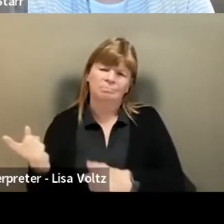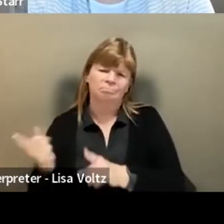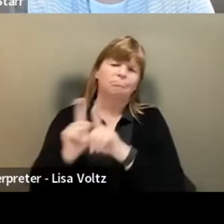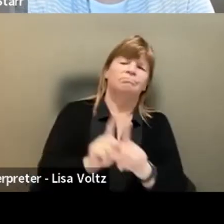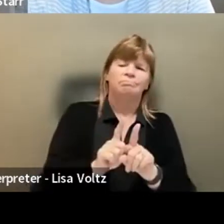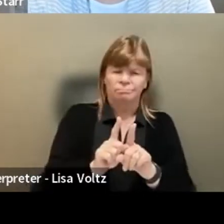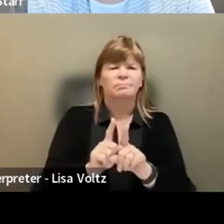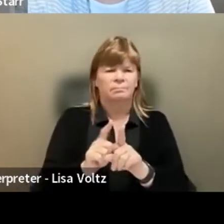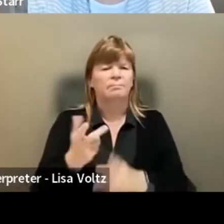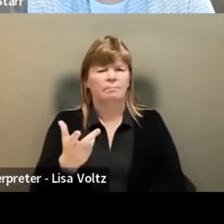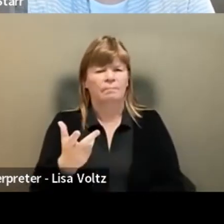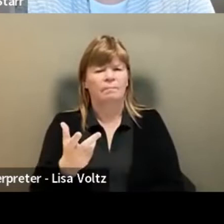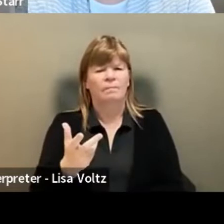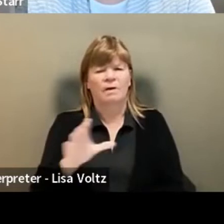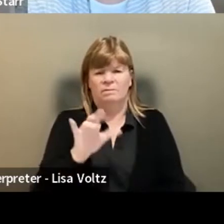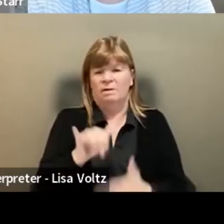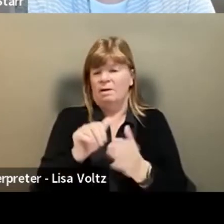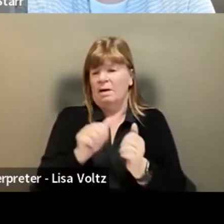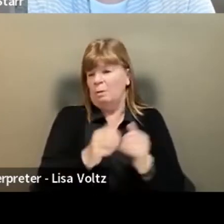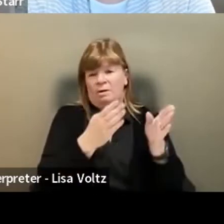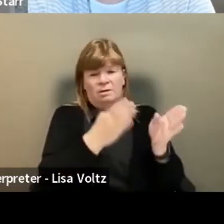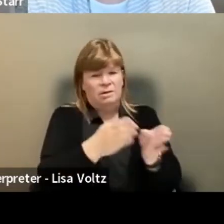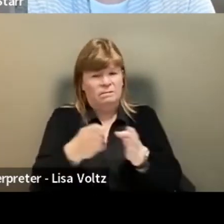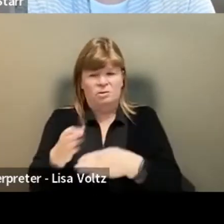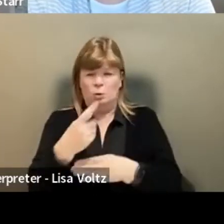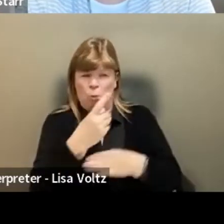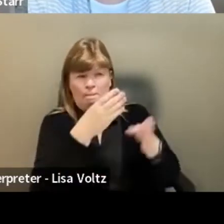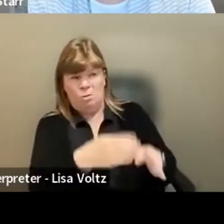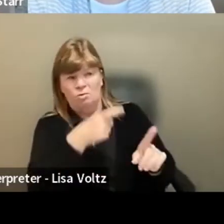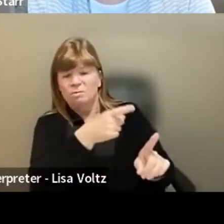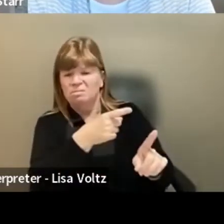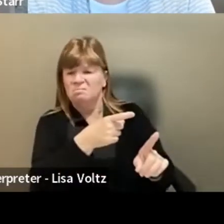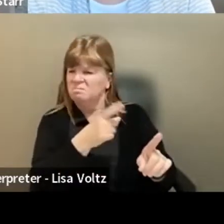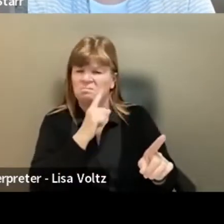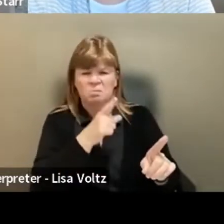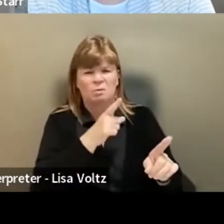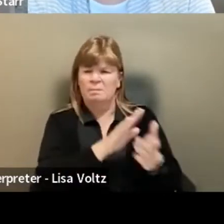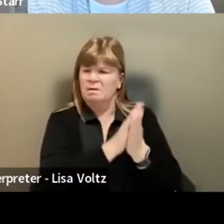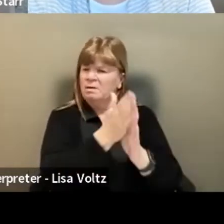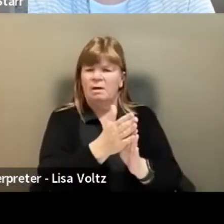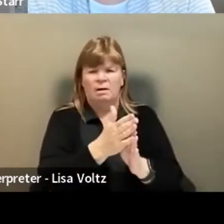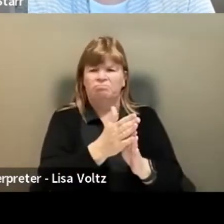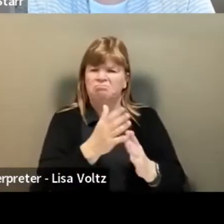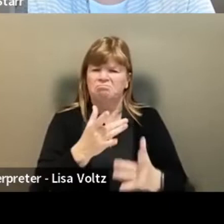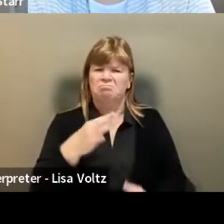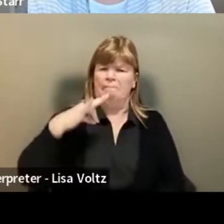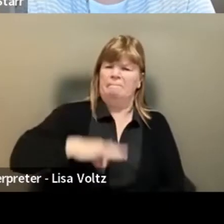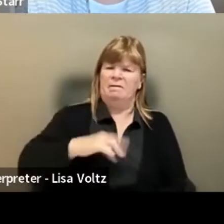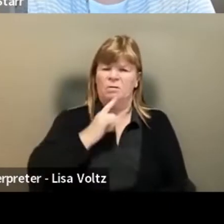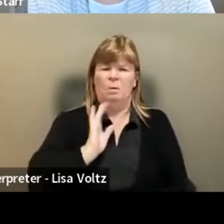I've done that with an individual, and I think she's going to learn, be an asset to our board. So